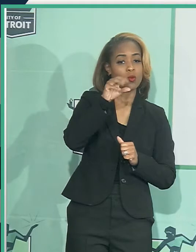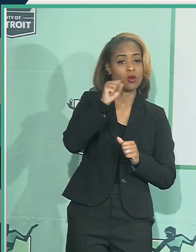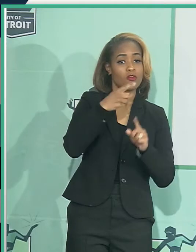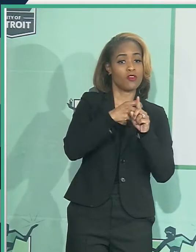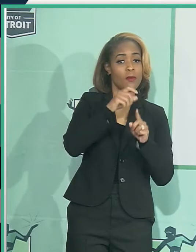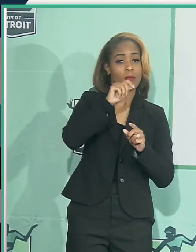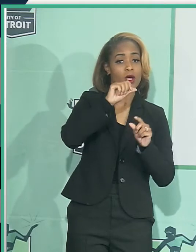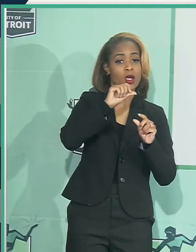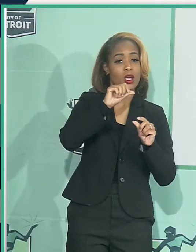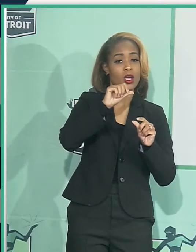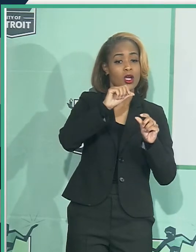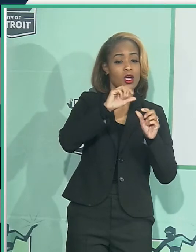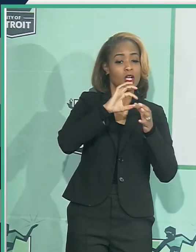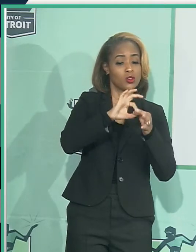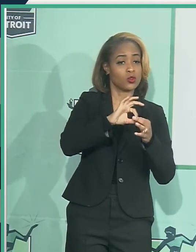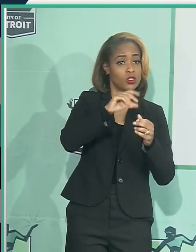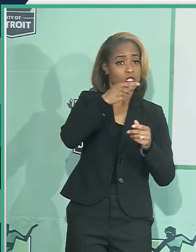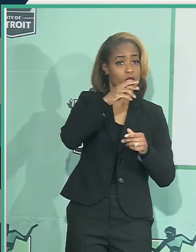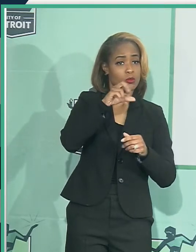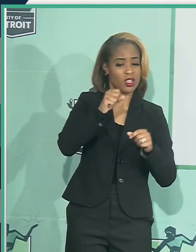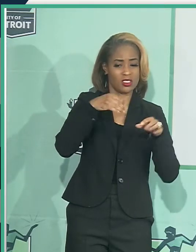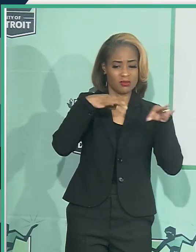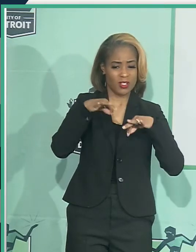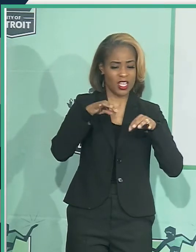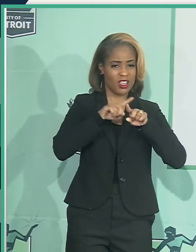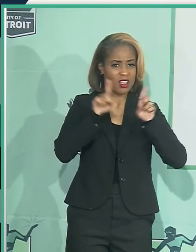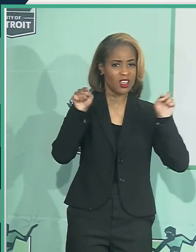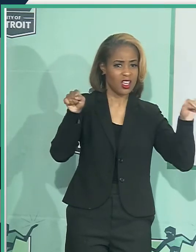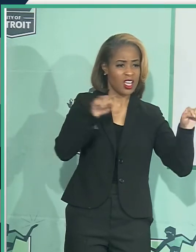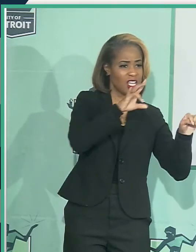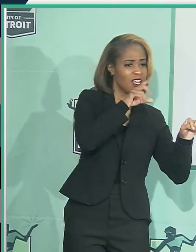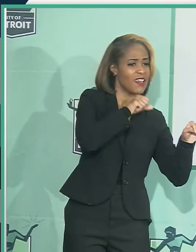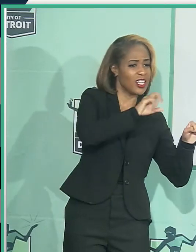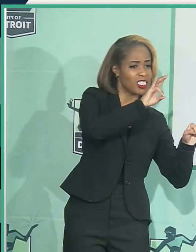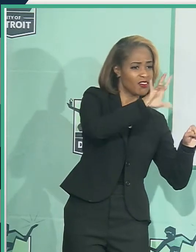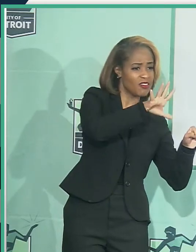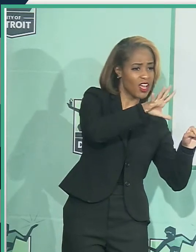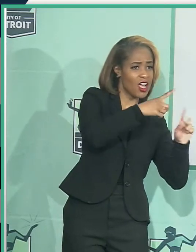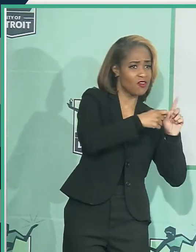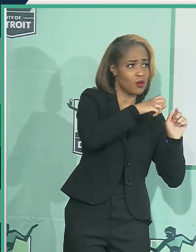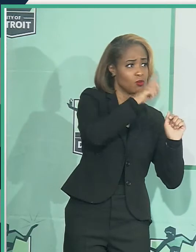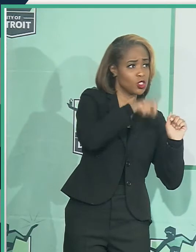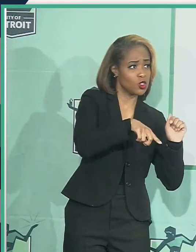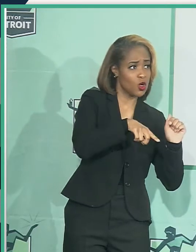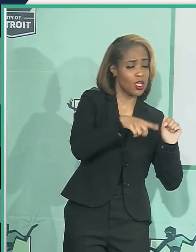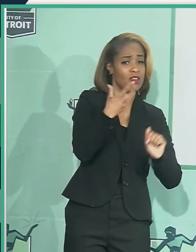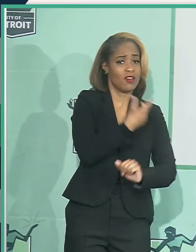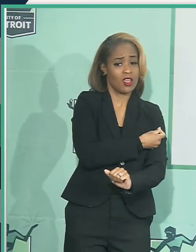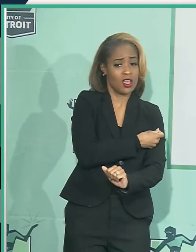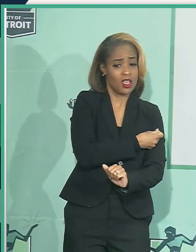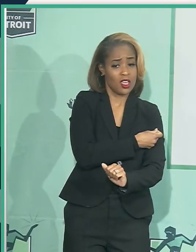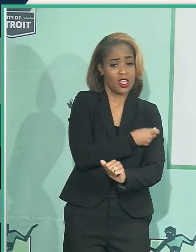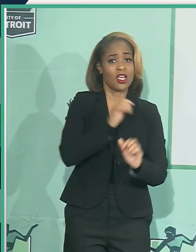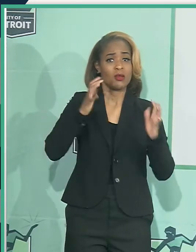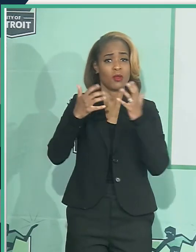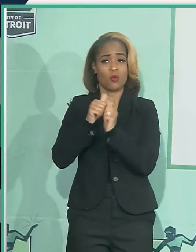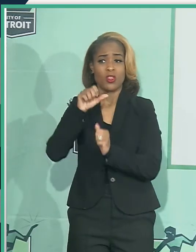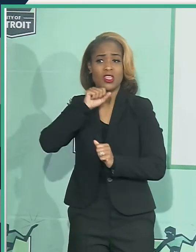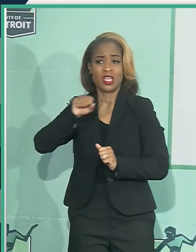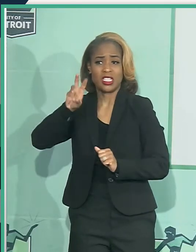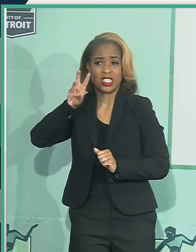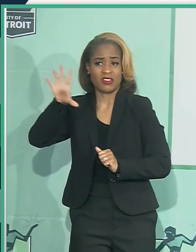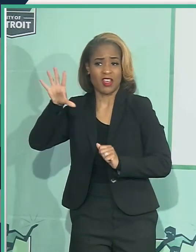you could explain again why the differentiation between the 75-year-olds in Detroit that we're vaccinating as opposed to going down to 65 at